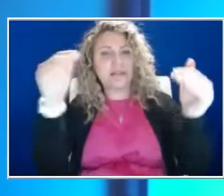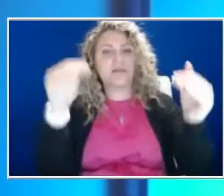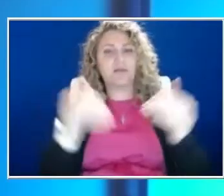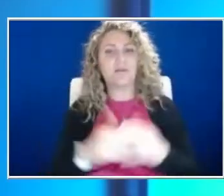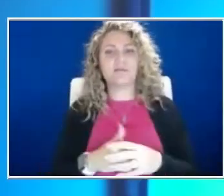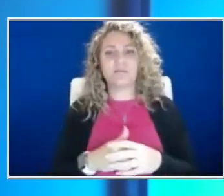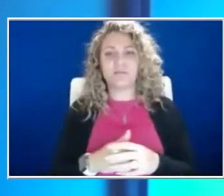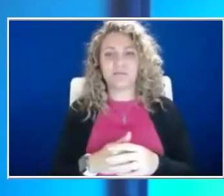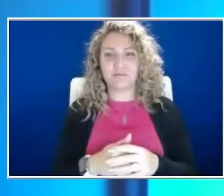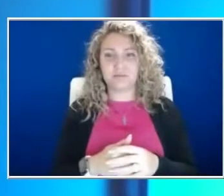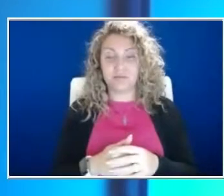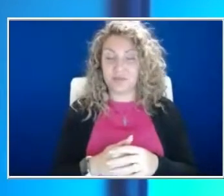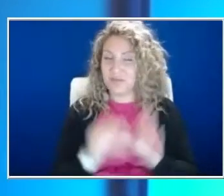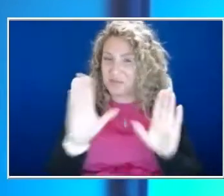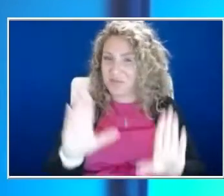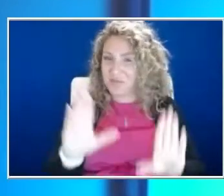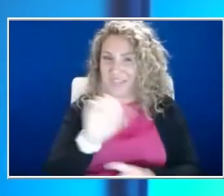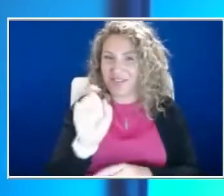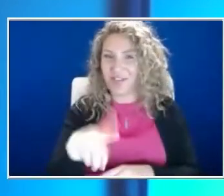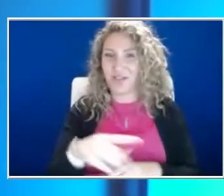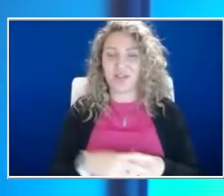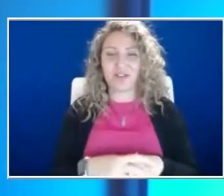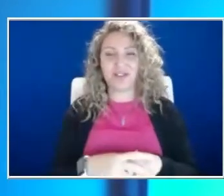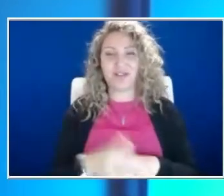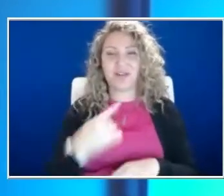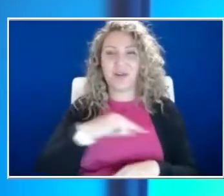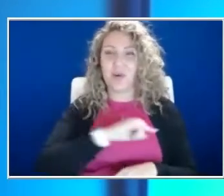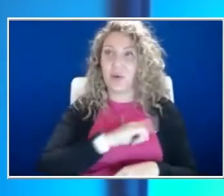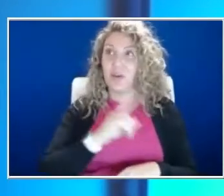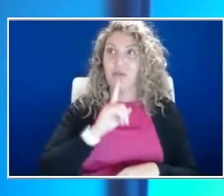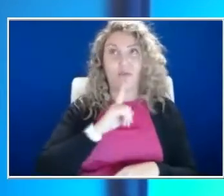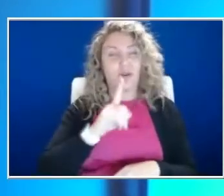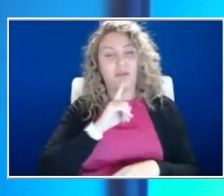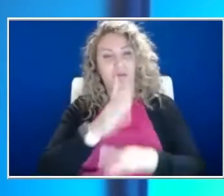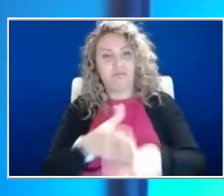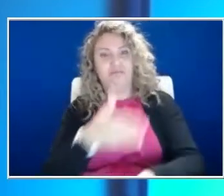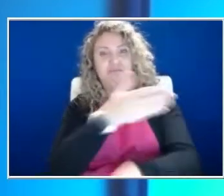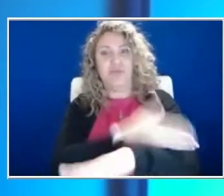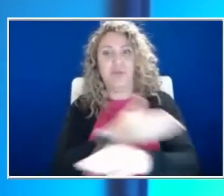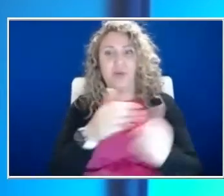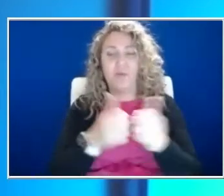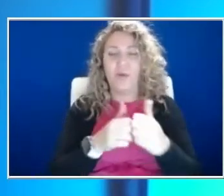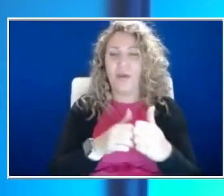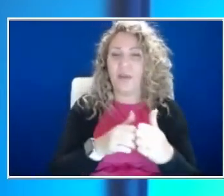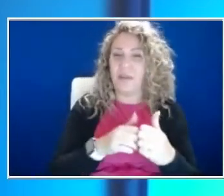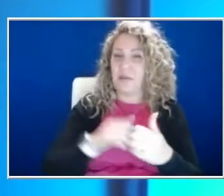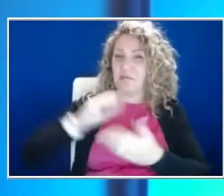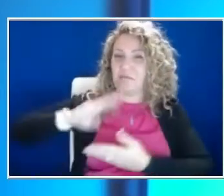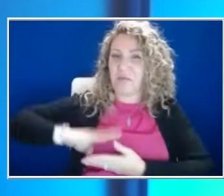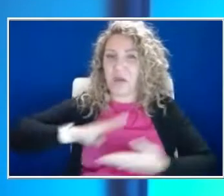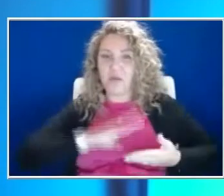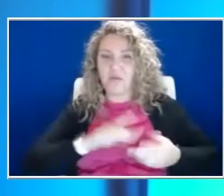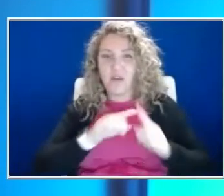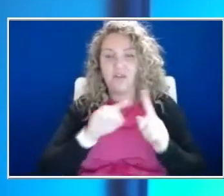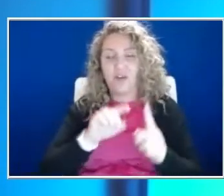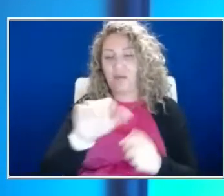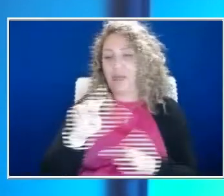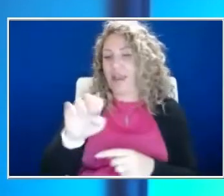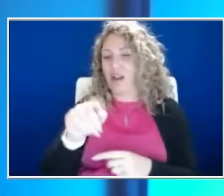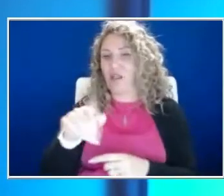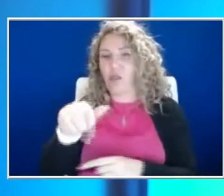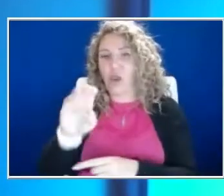Great question. We have come a long way with mammography, from analog to digital, and now where we are is